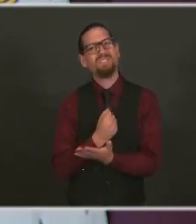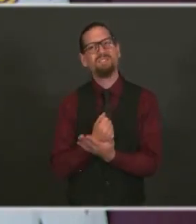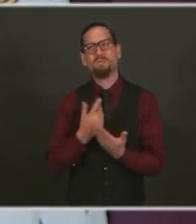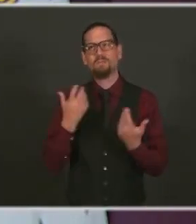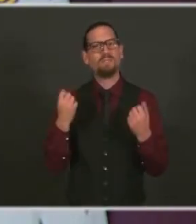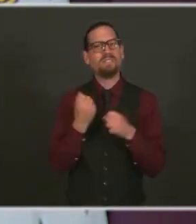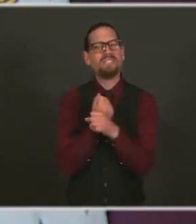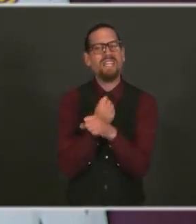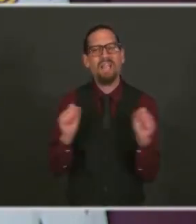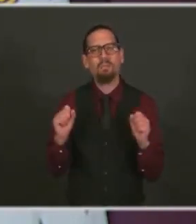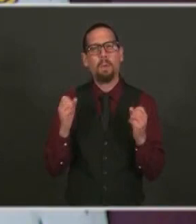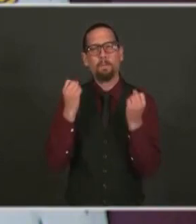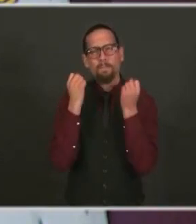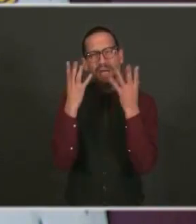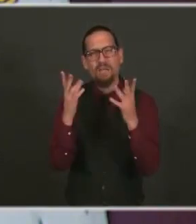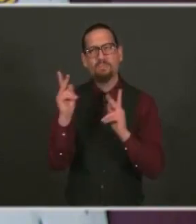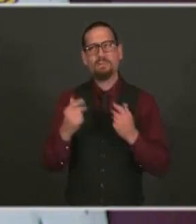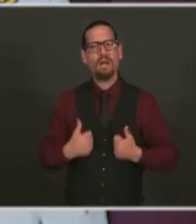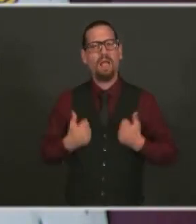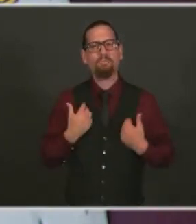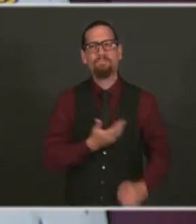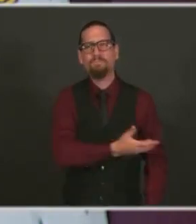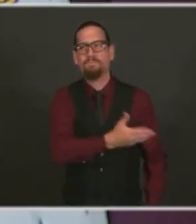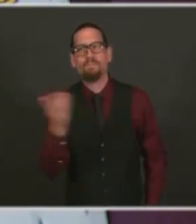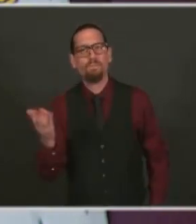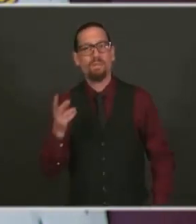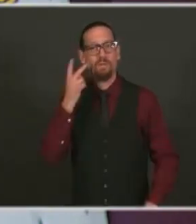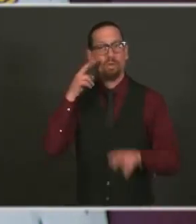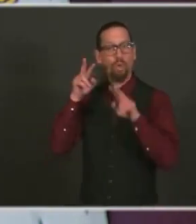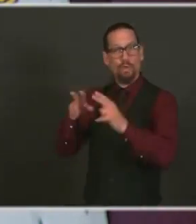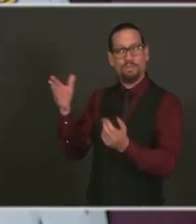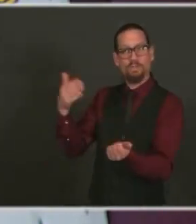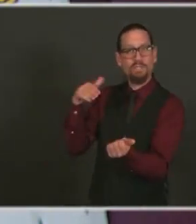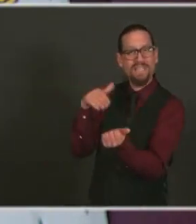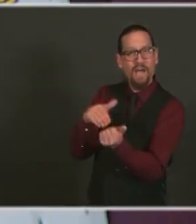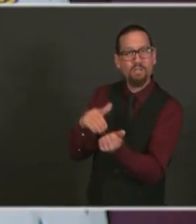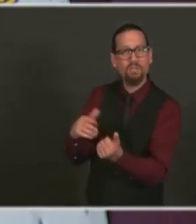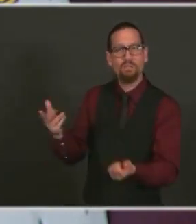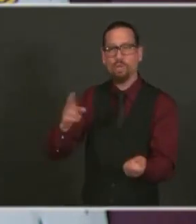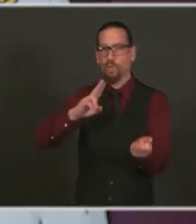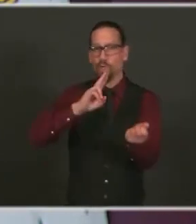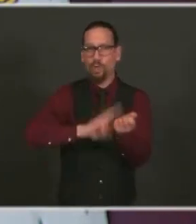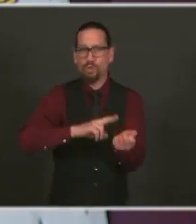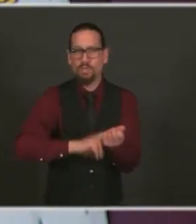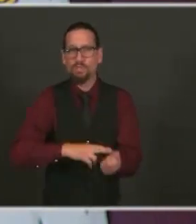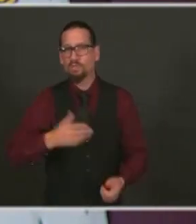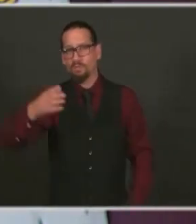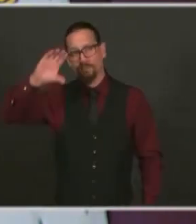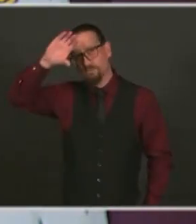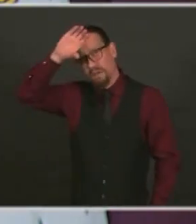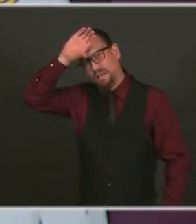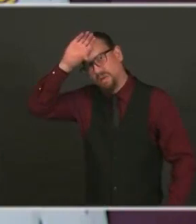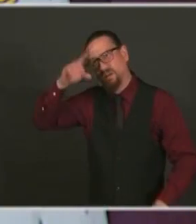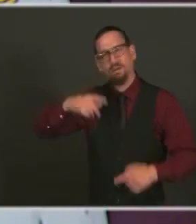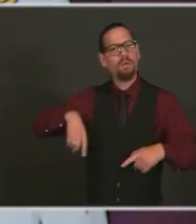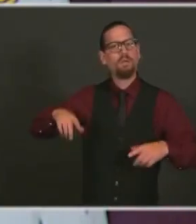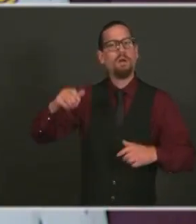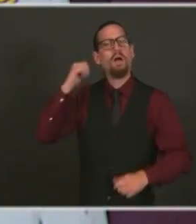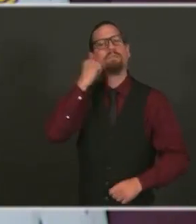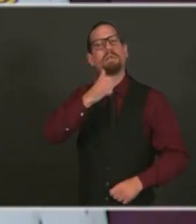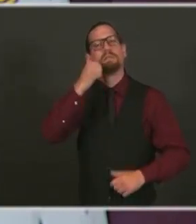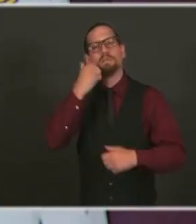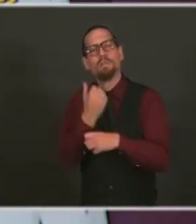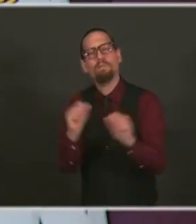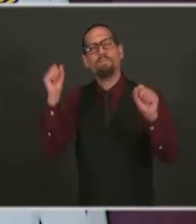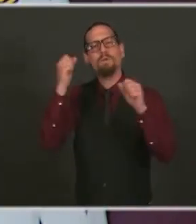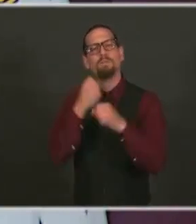Doctors, nurses, firefighters, police officers, they can save lives every day. But for the average Rhode Islander, you